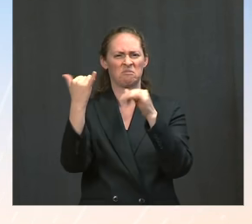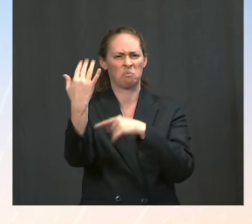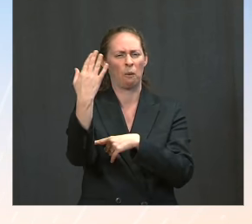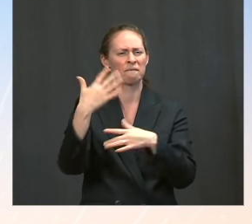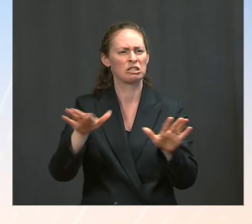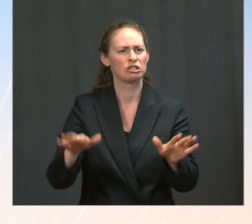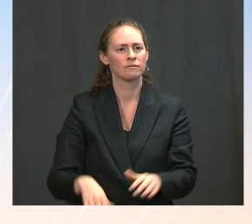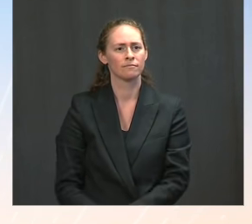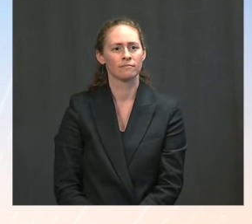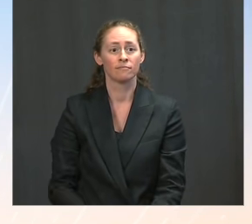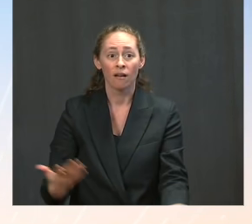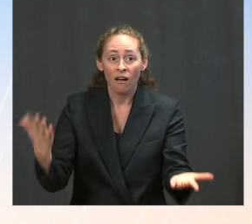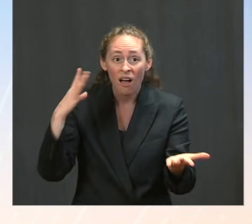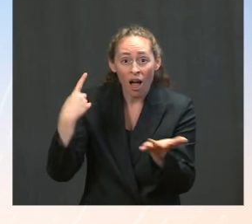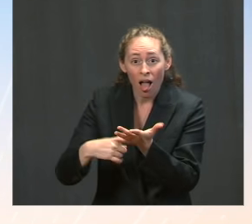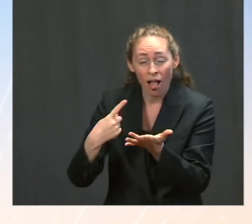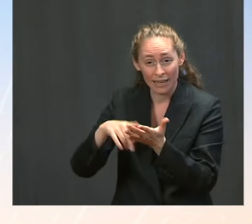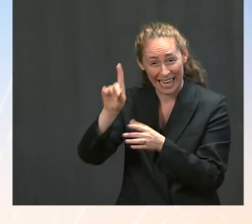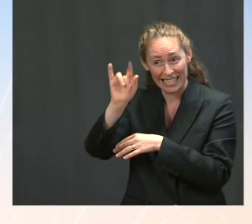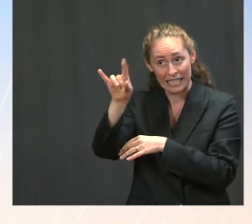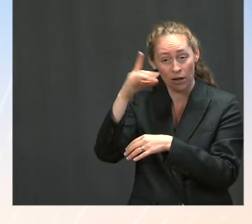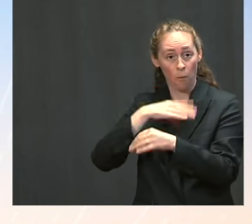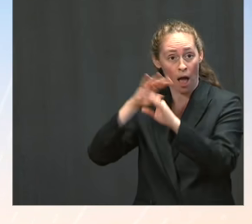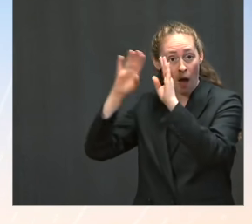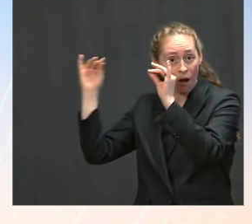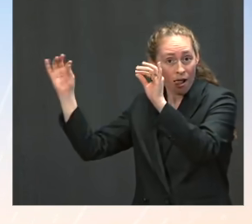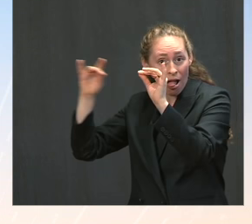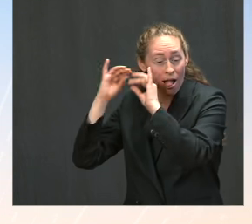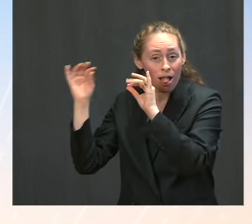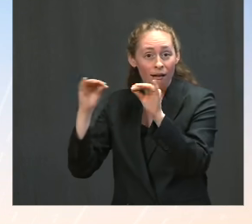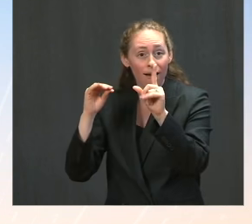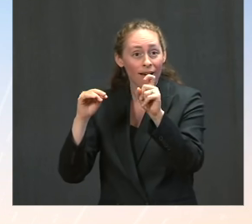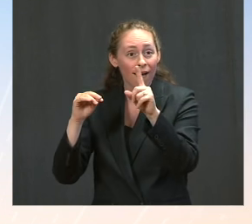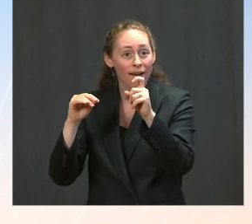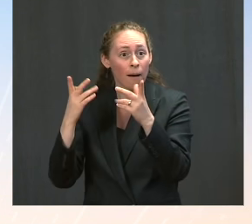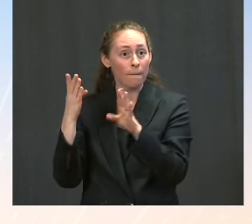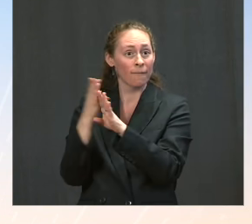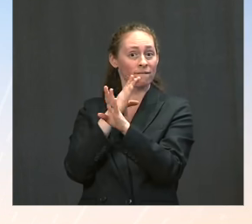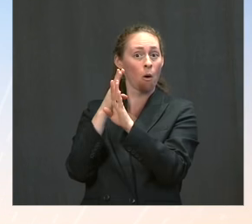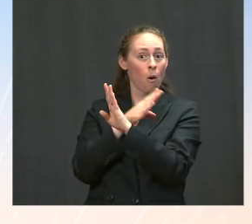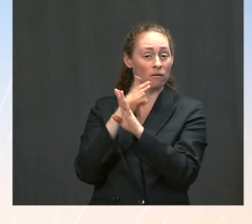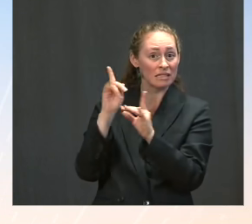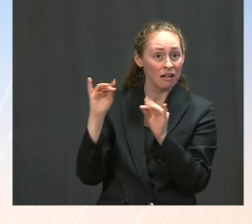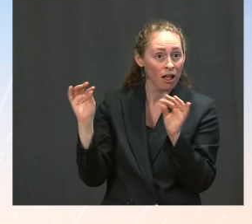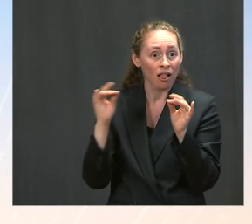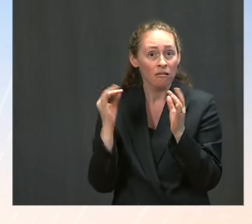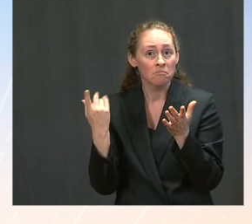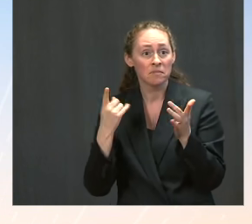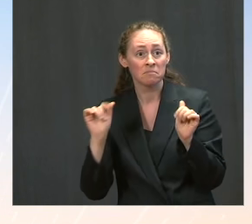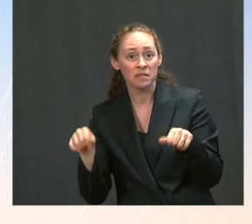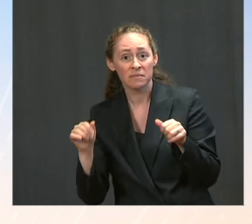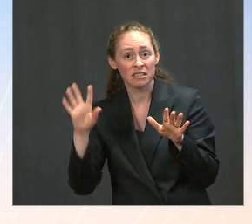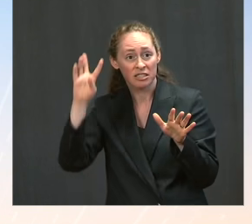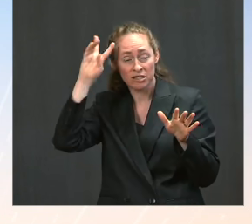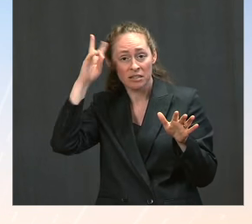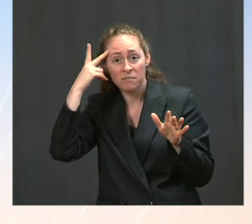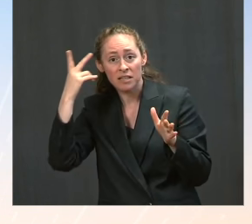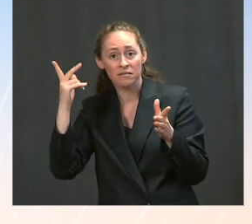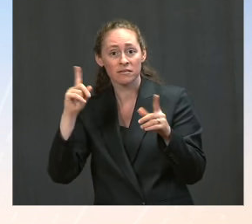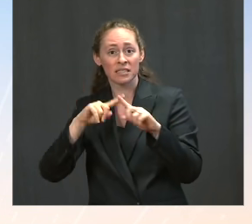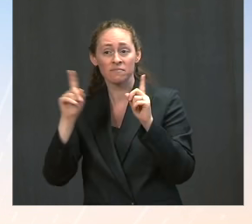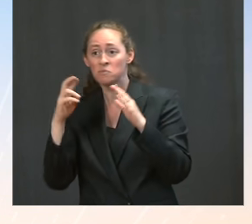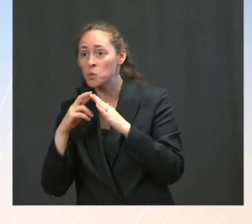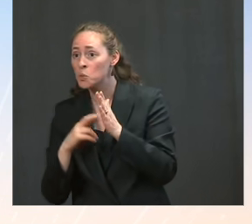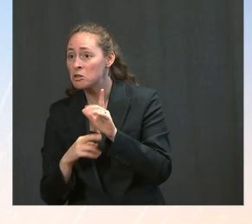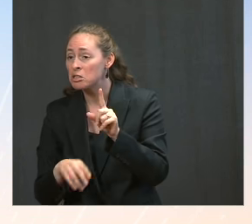the administration, that's what the Washington Post was also reporting. There were early conversations within the administration about possibly changing those guidelines. I've seen the